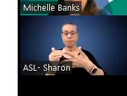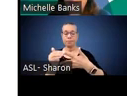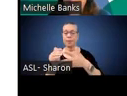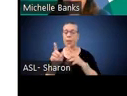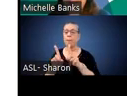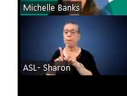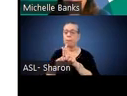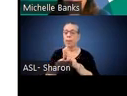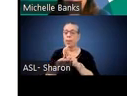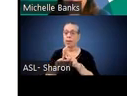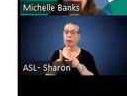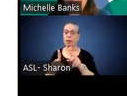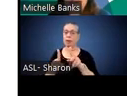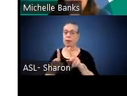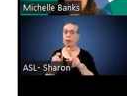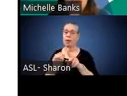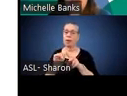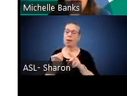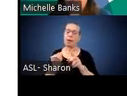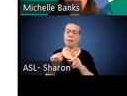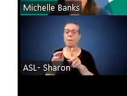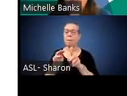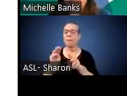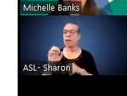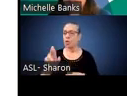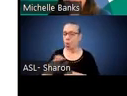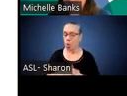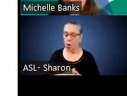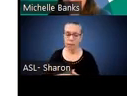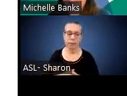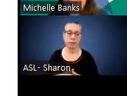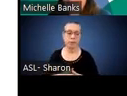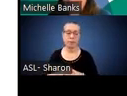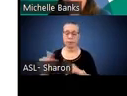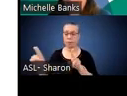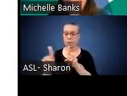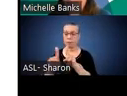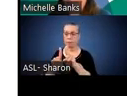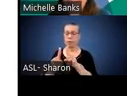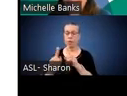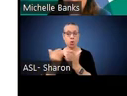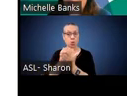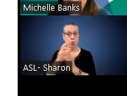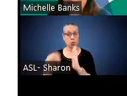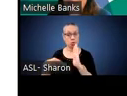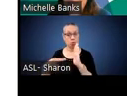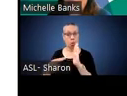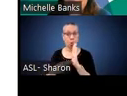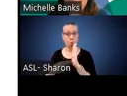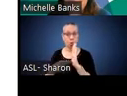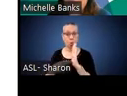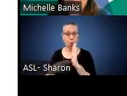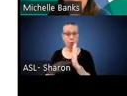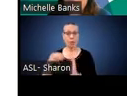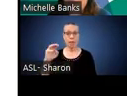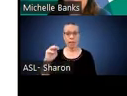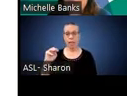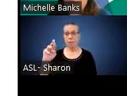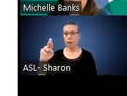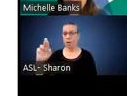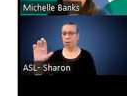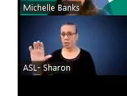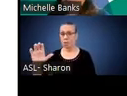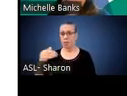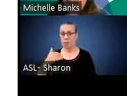available to all of our NextGeners. This is a brand new role at the Massachusetts Rehabilitation